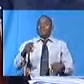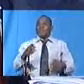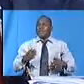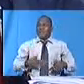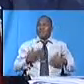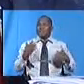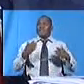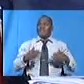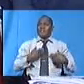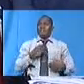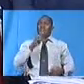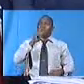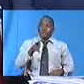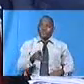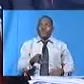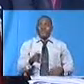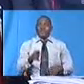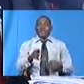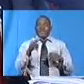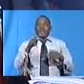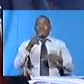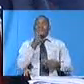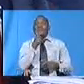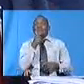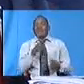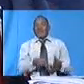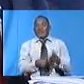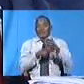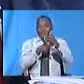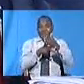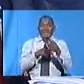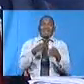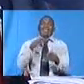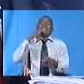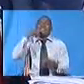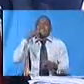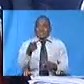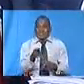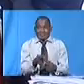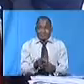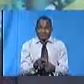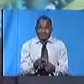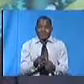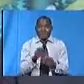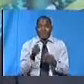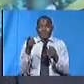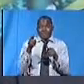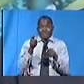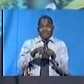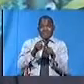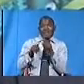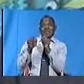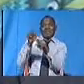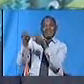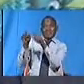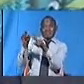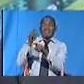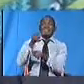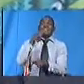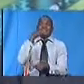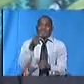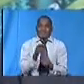Dr. Baumia stated in his evidence, is he under cross-examination or I can't remember